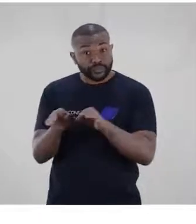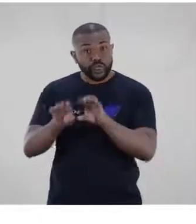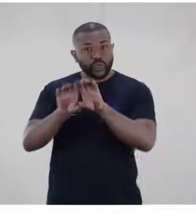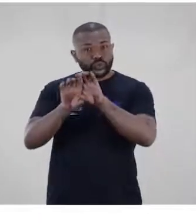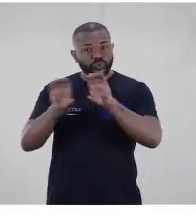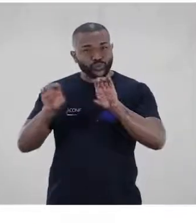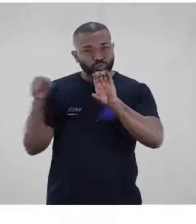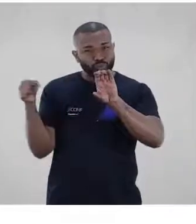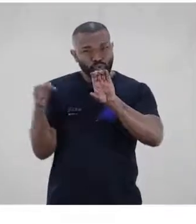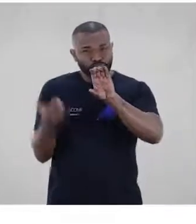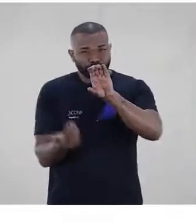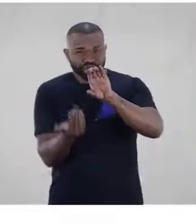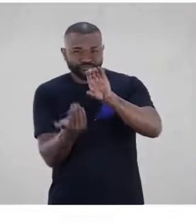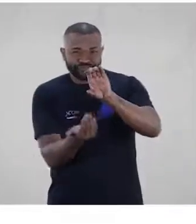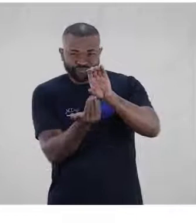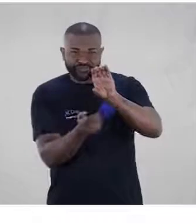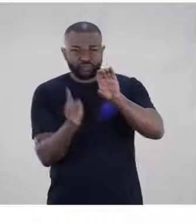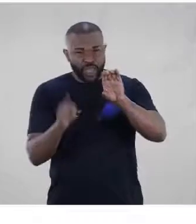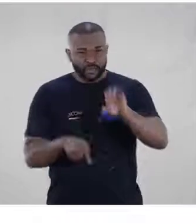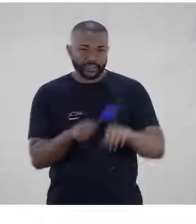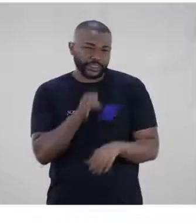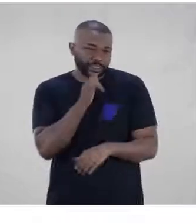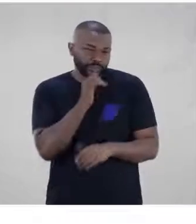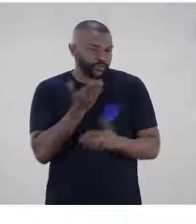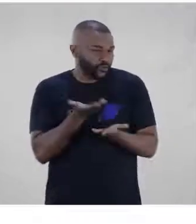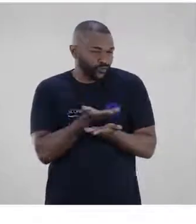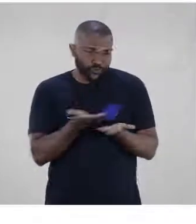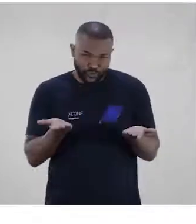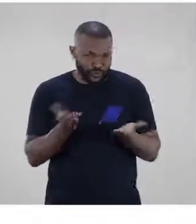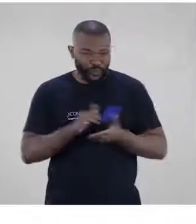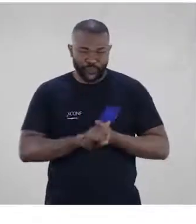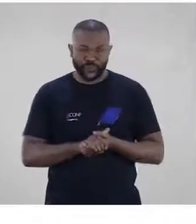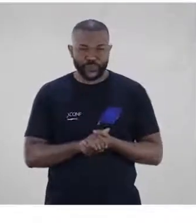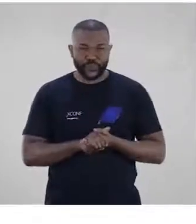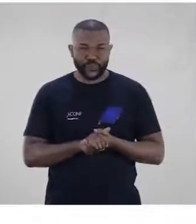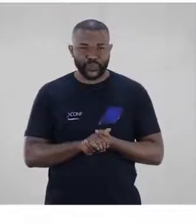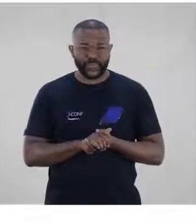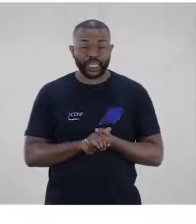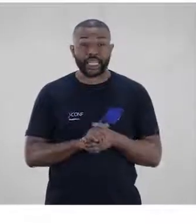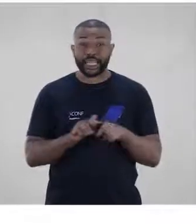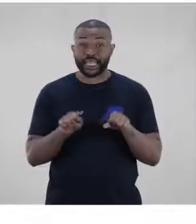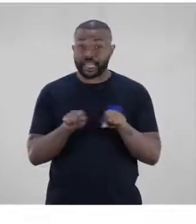on the cloud. And this is just an example of a sample,